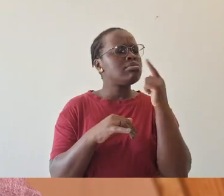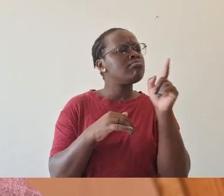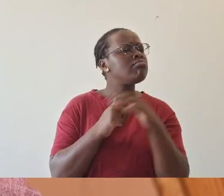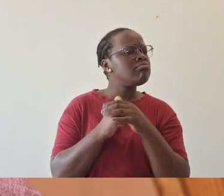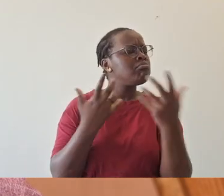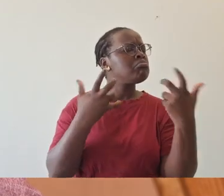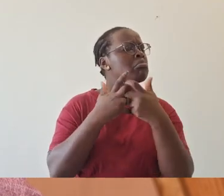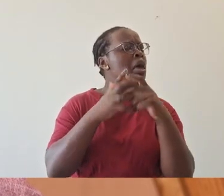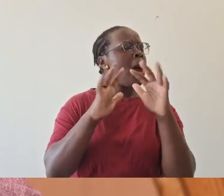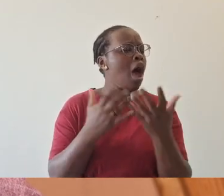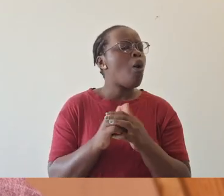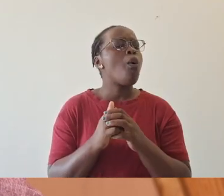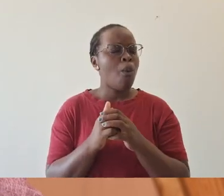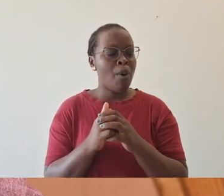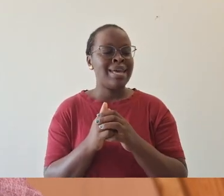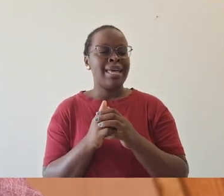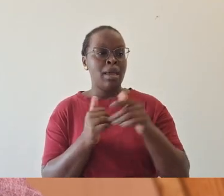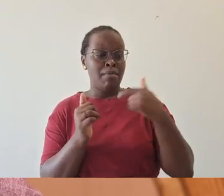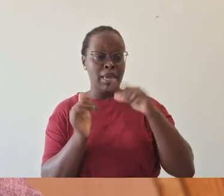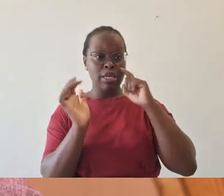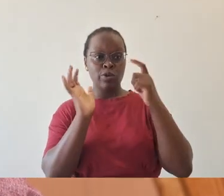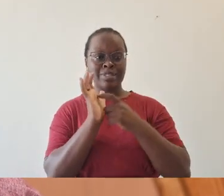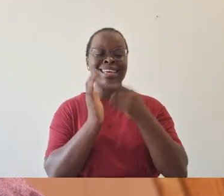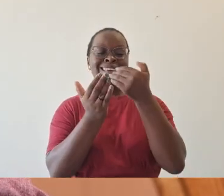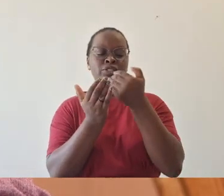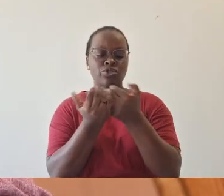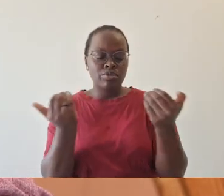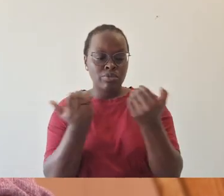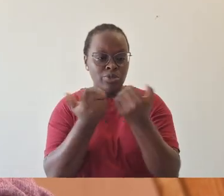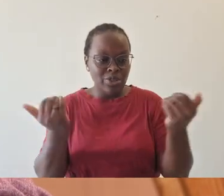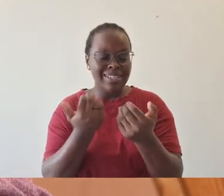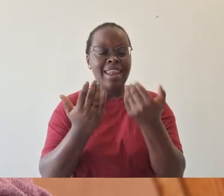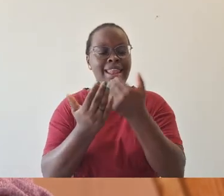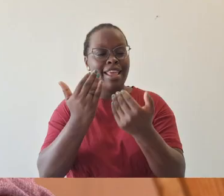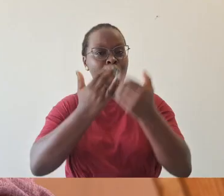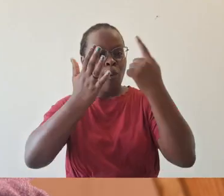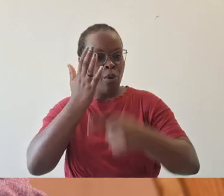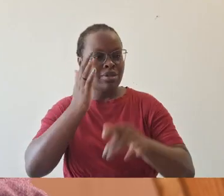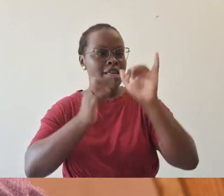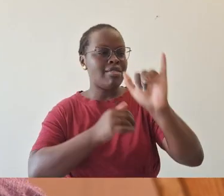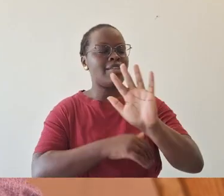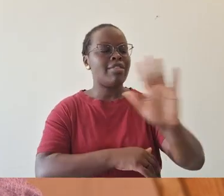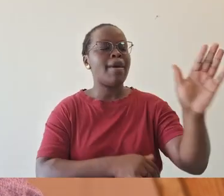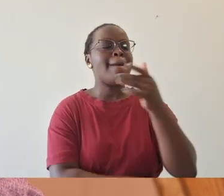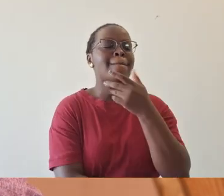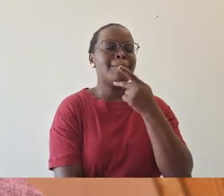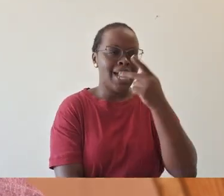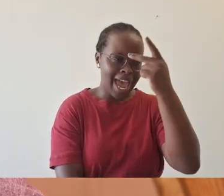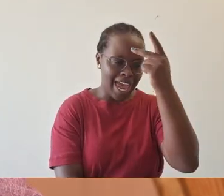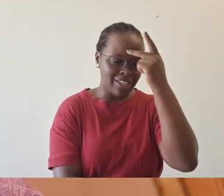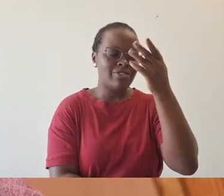they learned, it's you were present. It's you took time to start off the day with me, you took time to end the day with